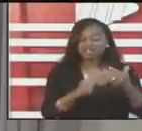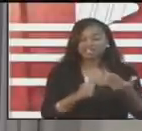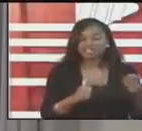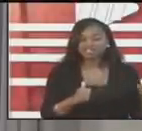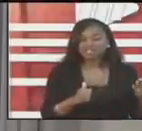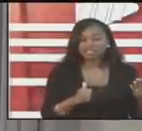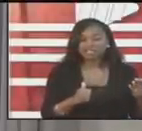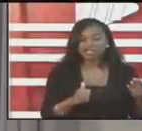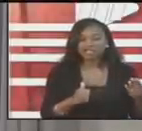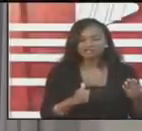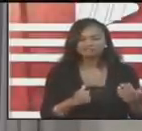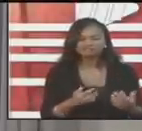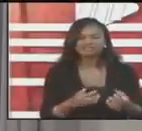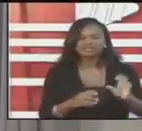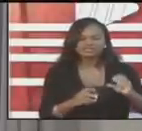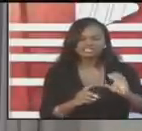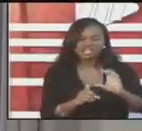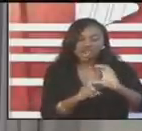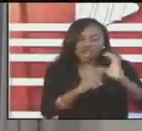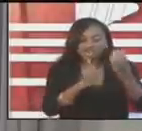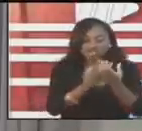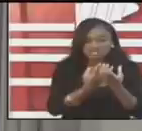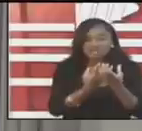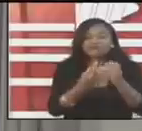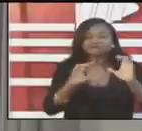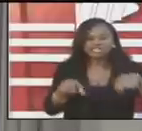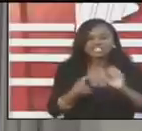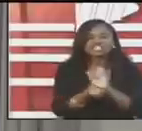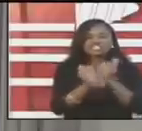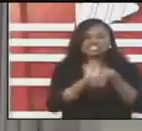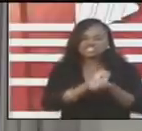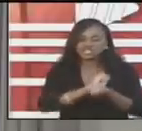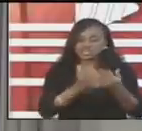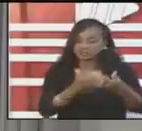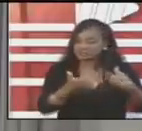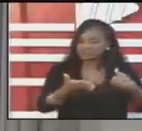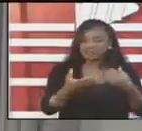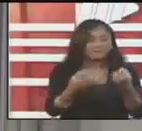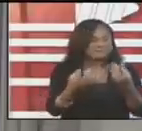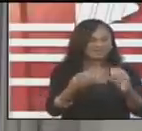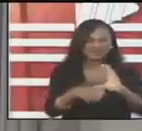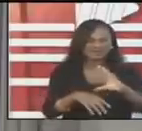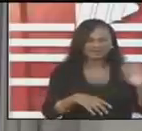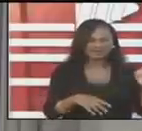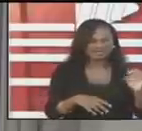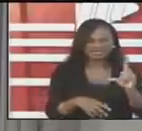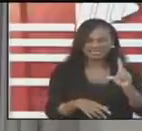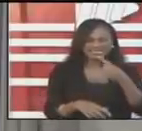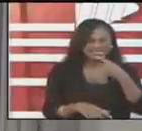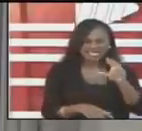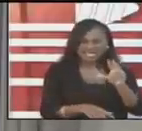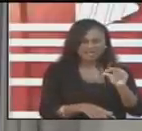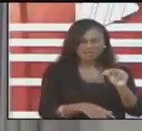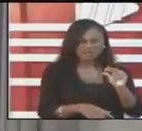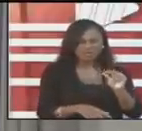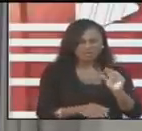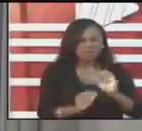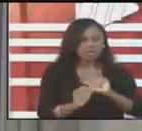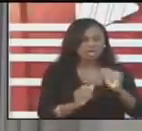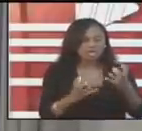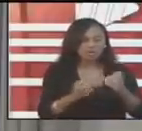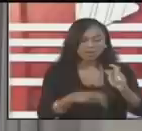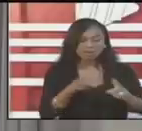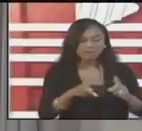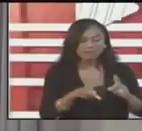lead to some culture change. Because as I said, many companies frowned upon it in the past, and now we are seeing the advantages.